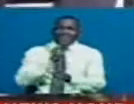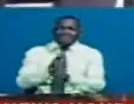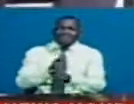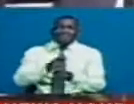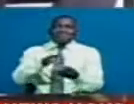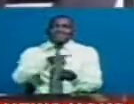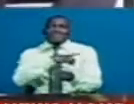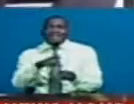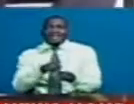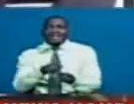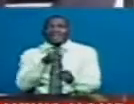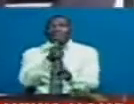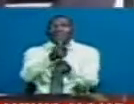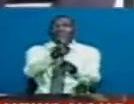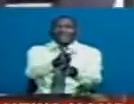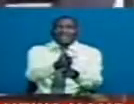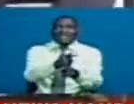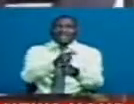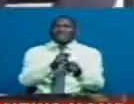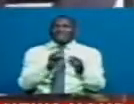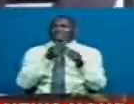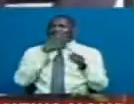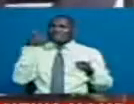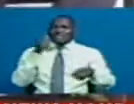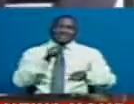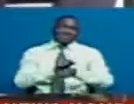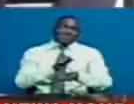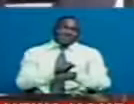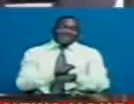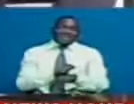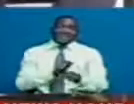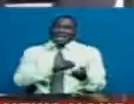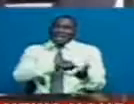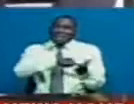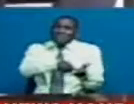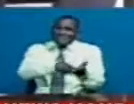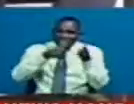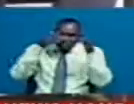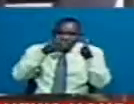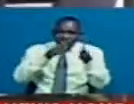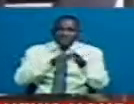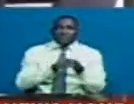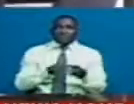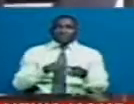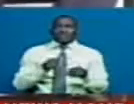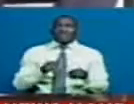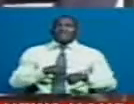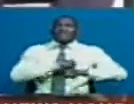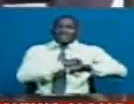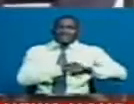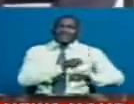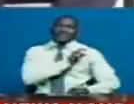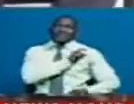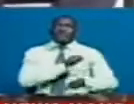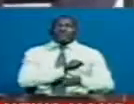disciplined, efficient, and robust force whose emphasis will be on proactive and preventive